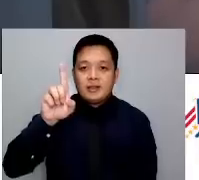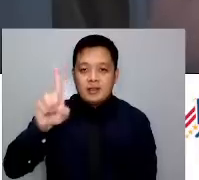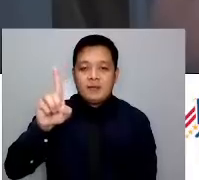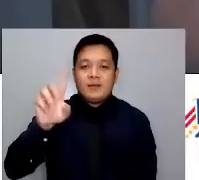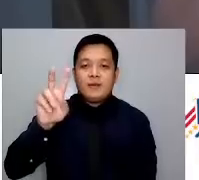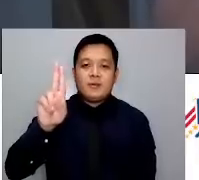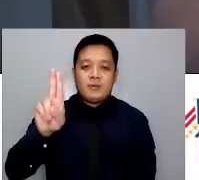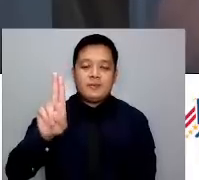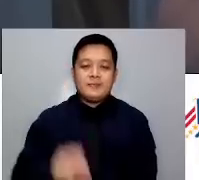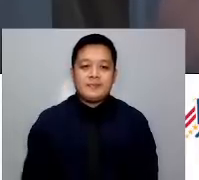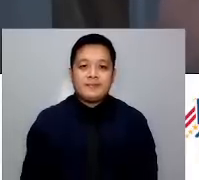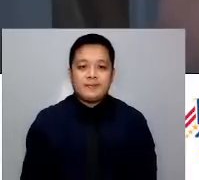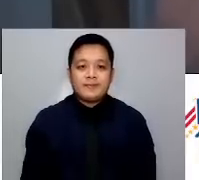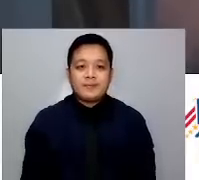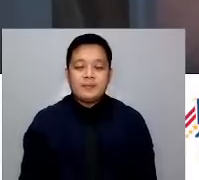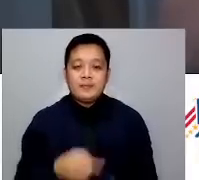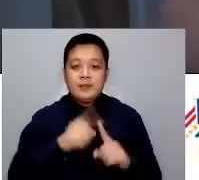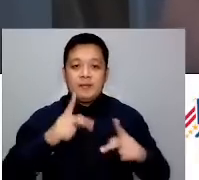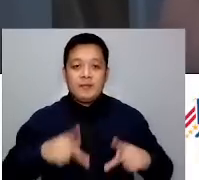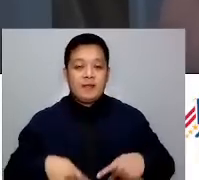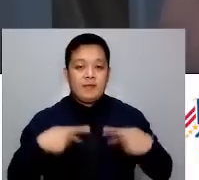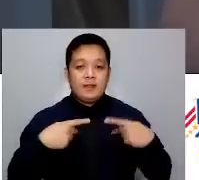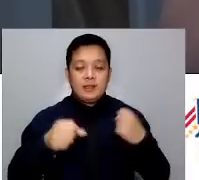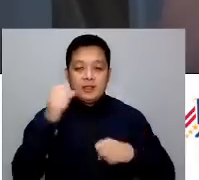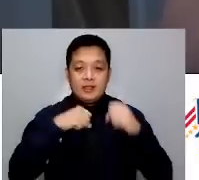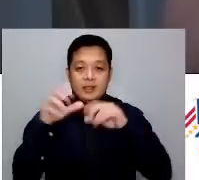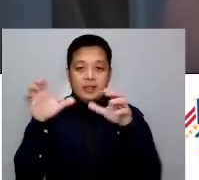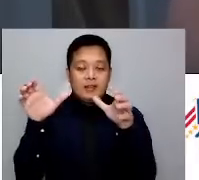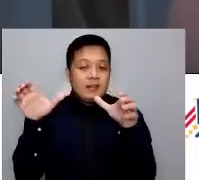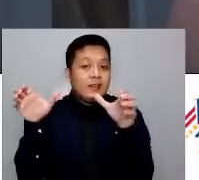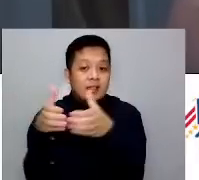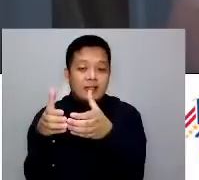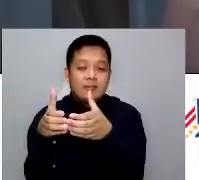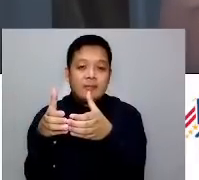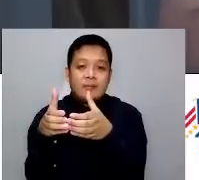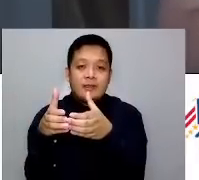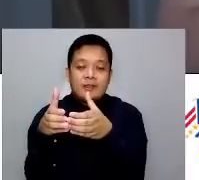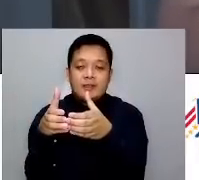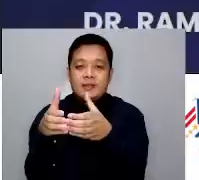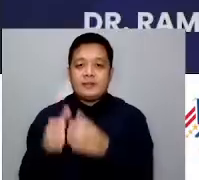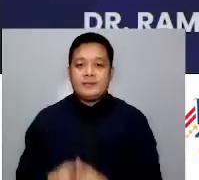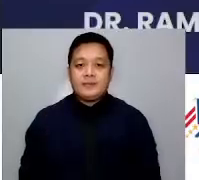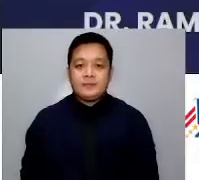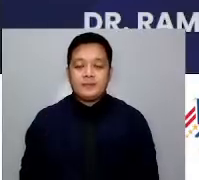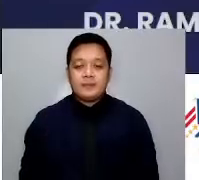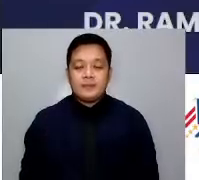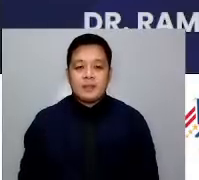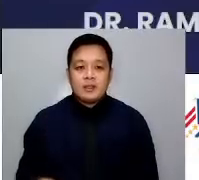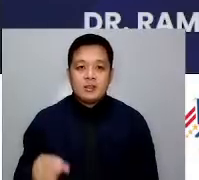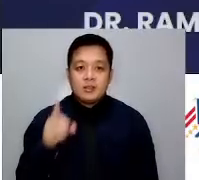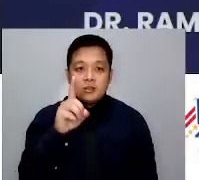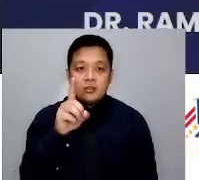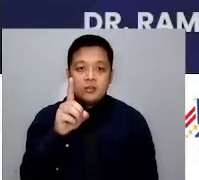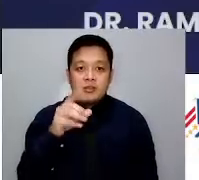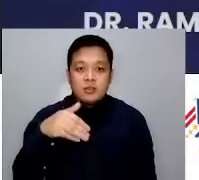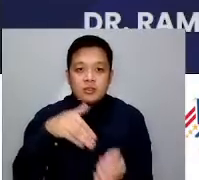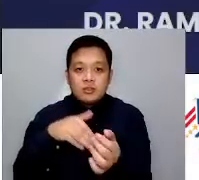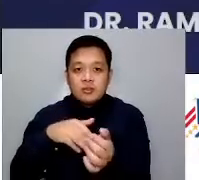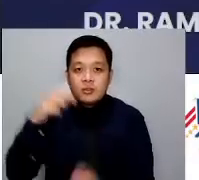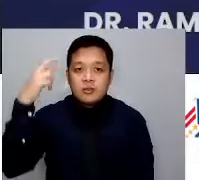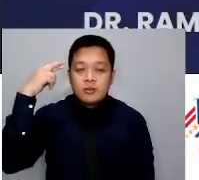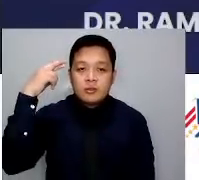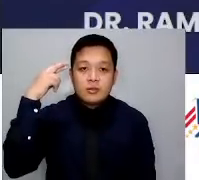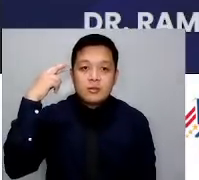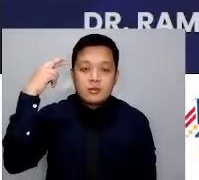For physical science team category, we have the following esteemed judges: Dr. Ramon De Los Santos, Assistant Professor of